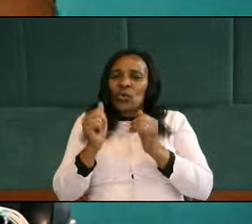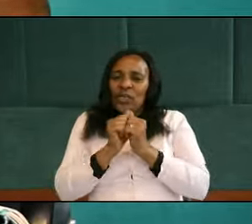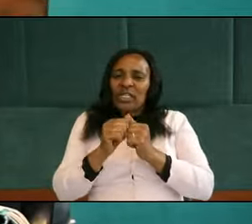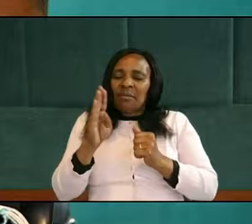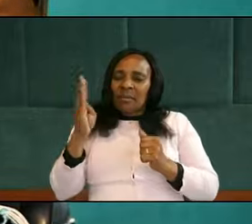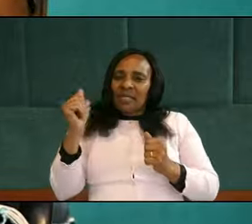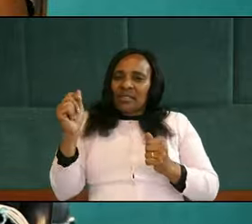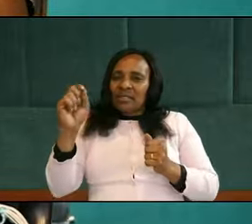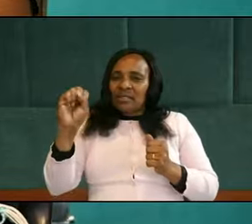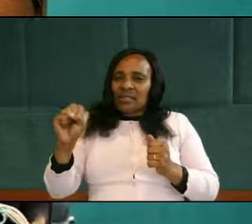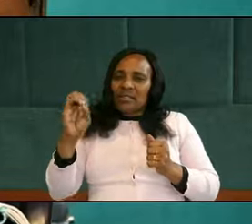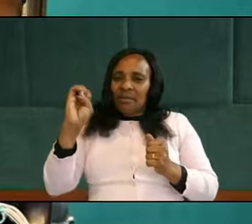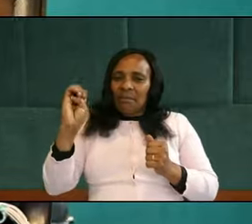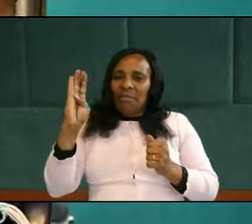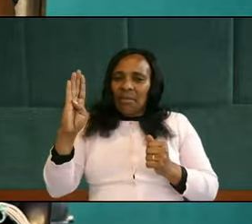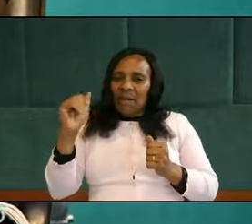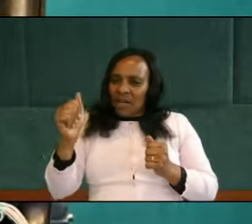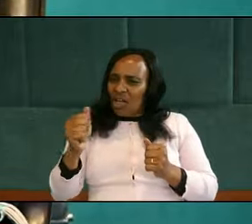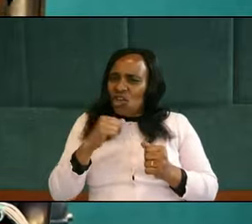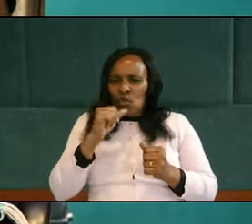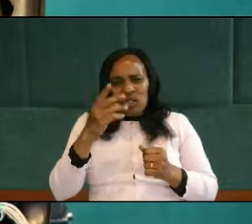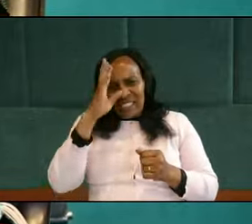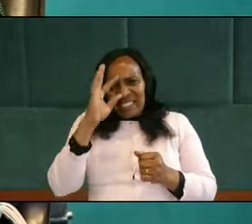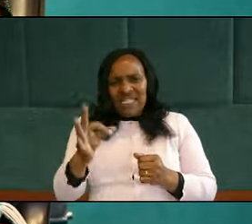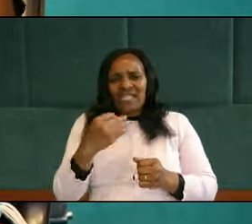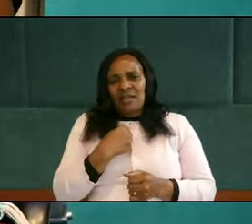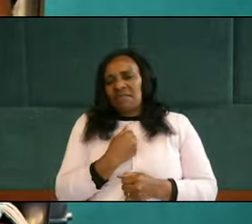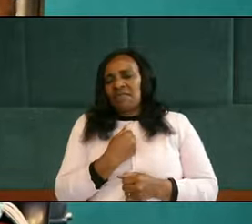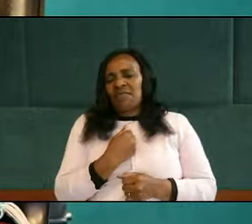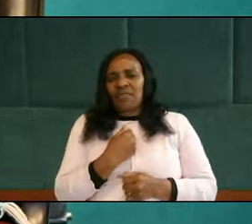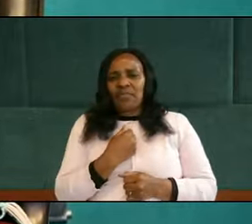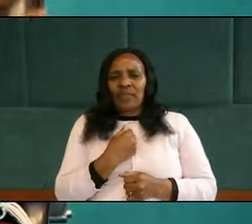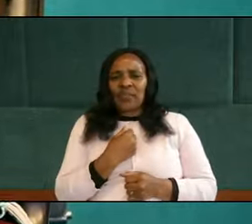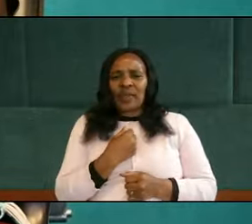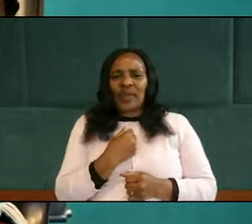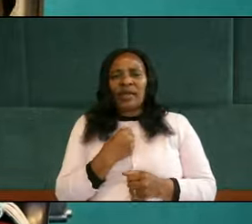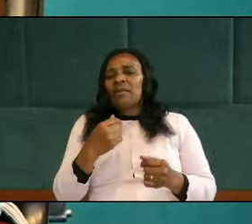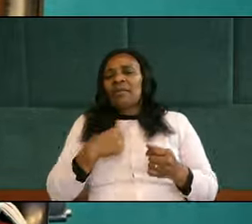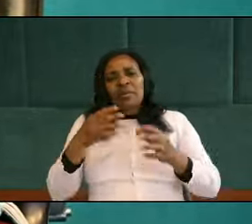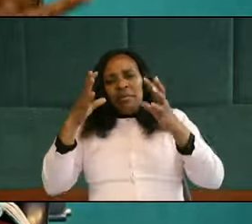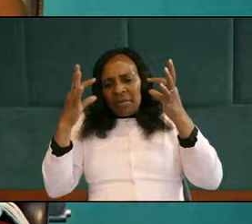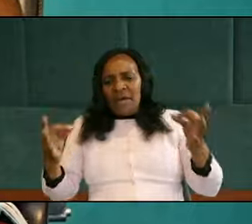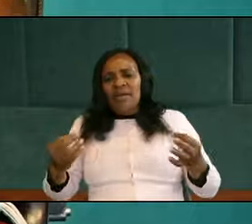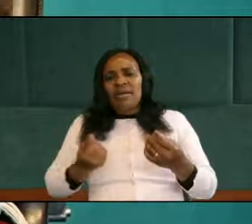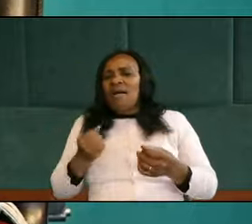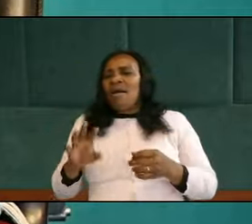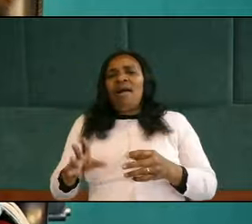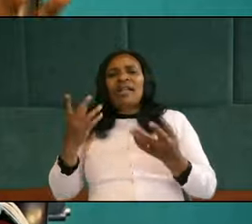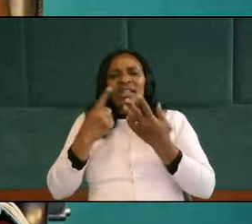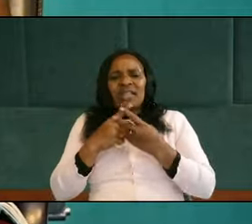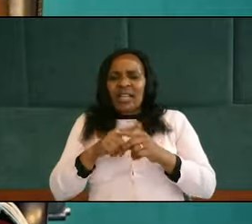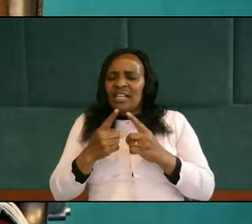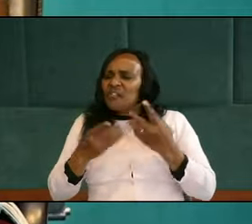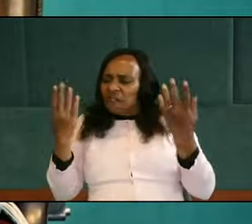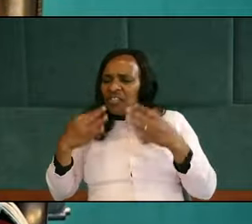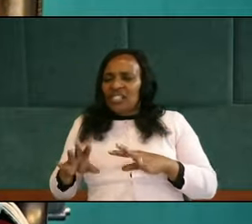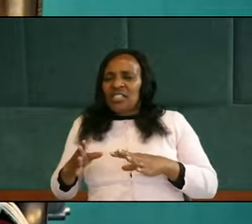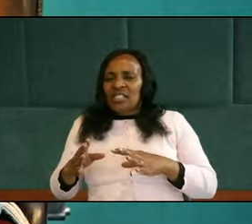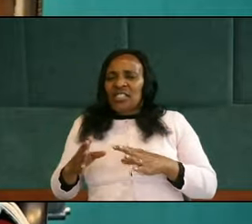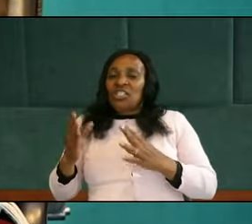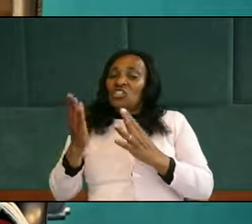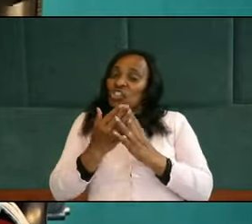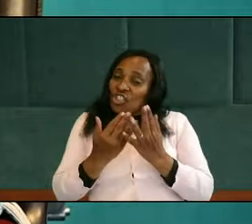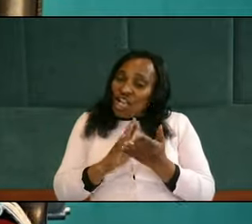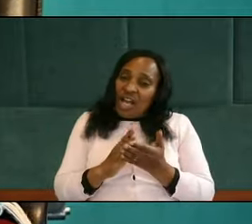know, it's not that serious. It's not that serious. I'll just marry her and we are done. She will share. No, she won't